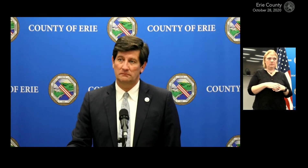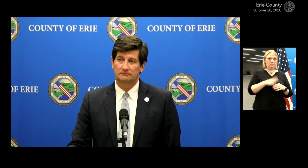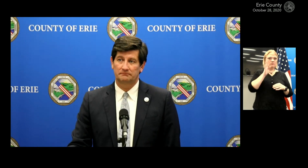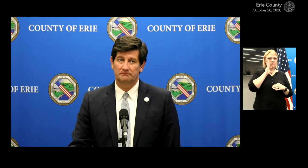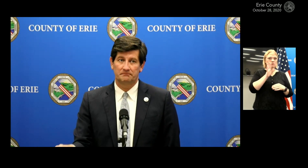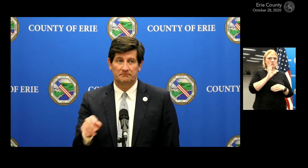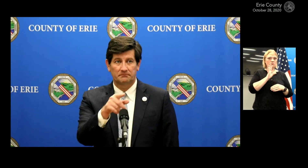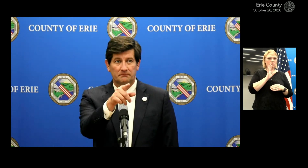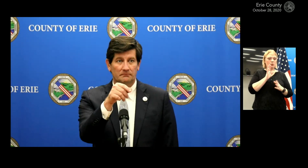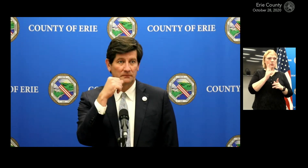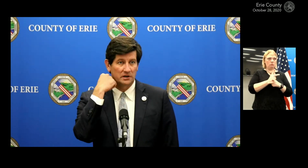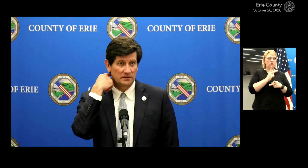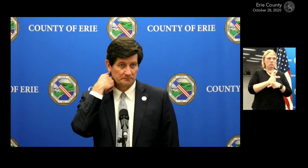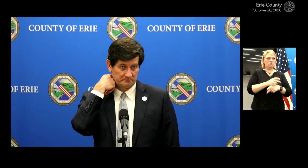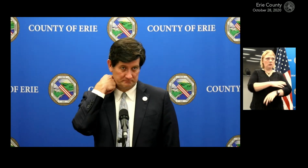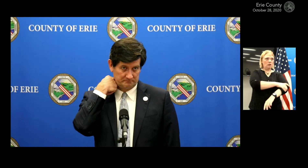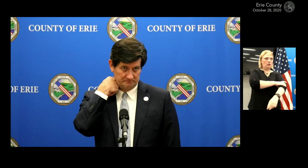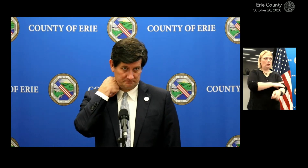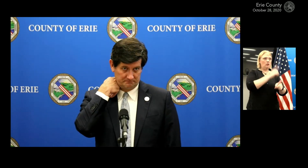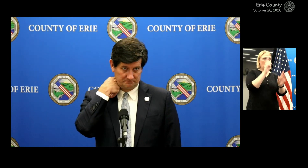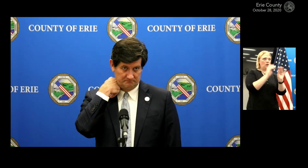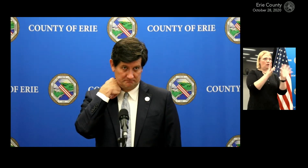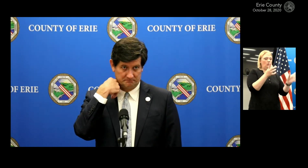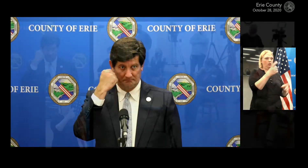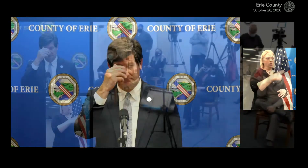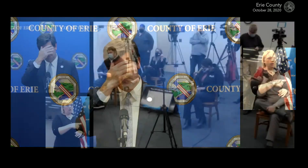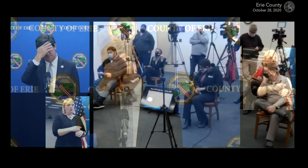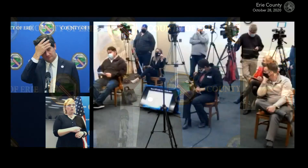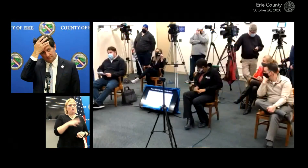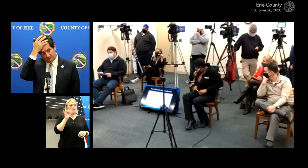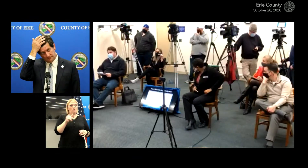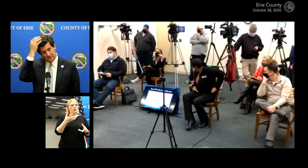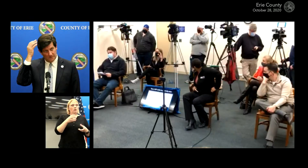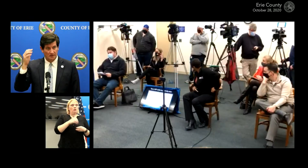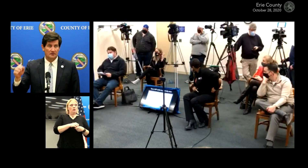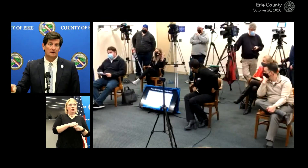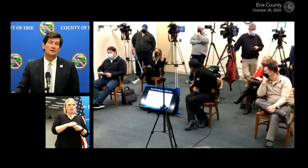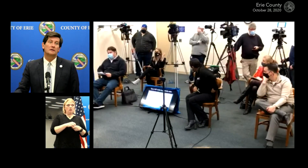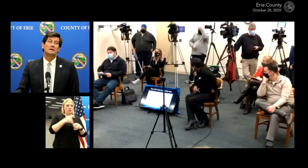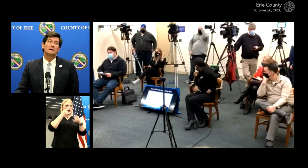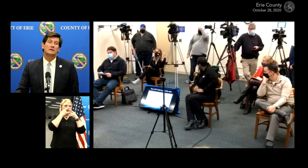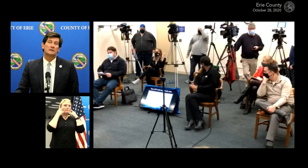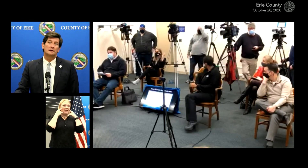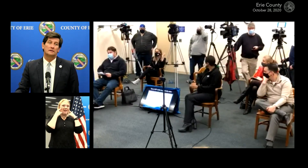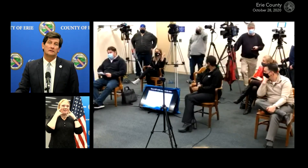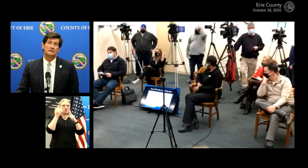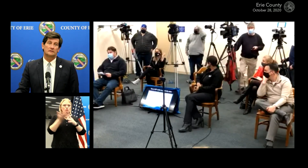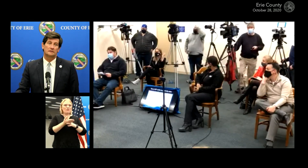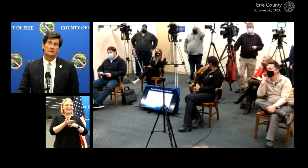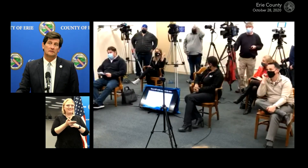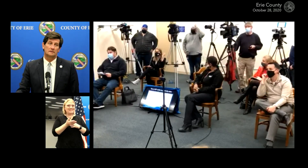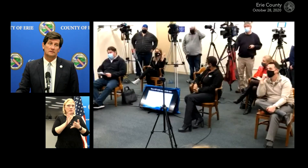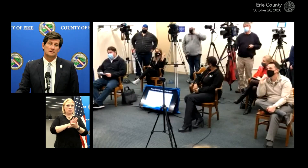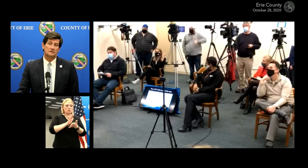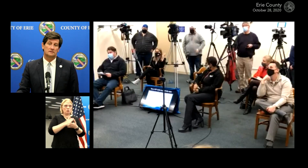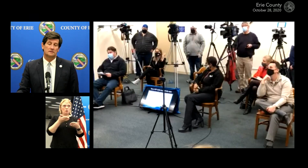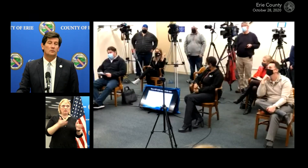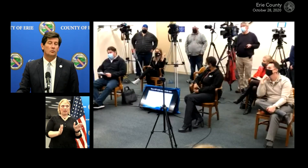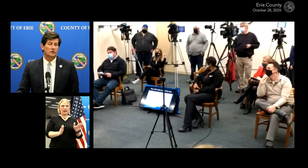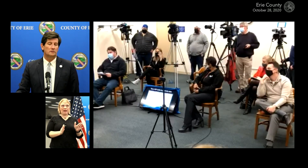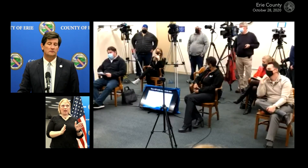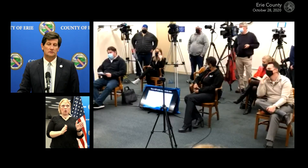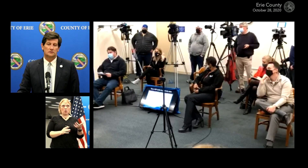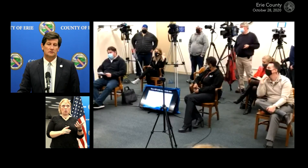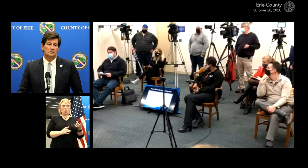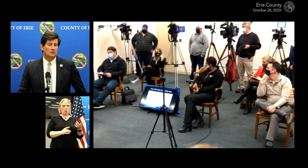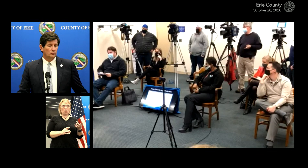order. To clarify with that, does that include mask breaks that these schools allow in some cases? Would